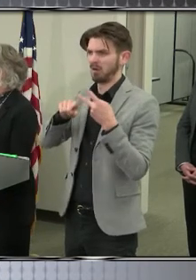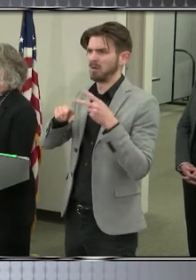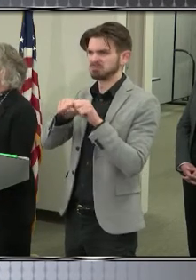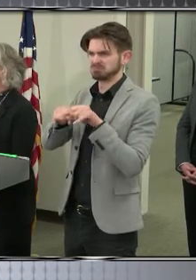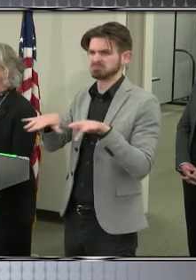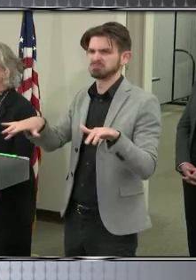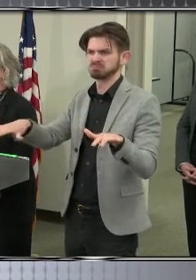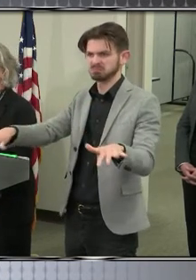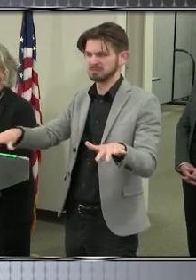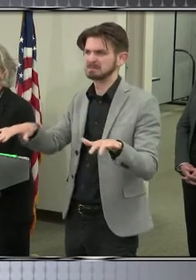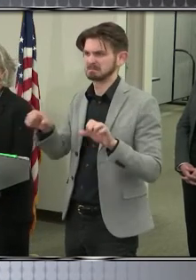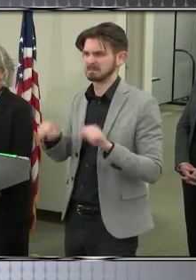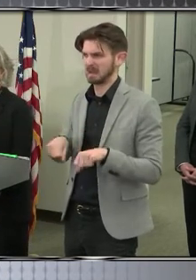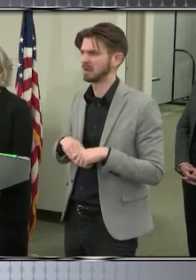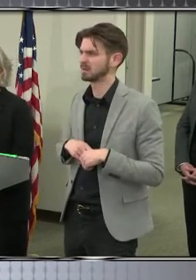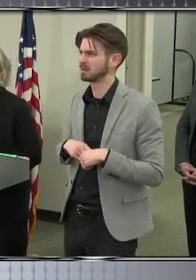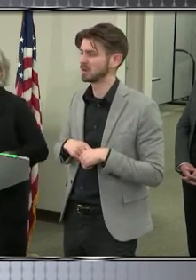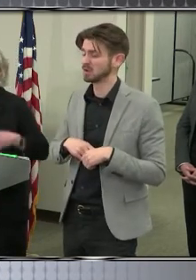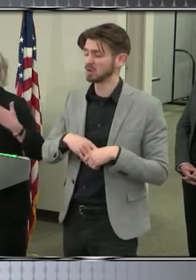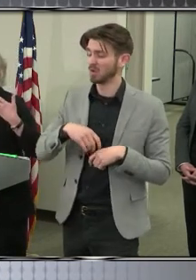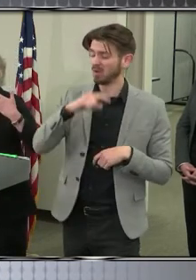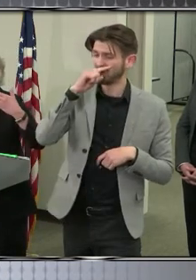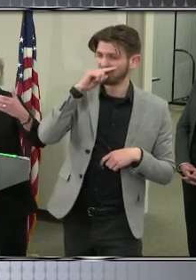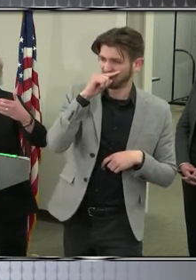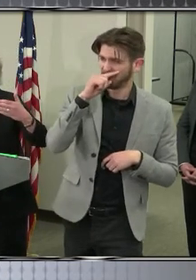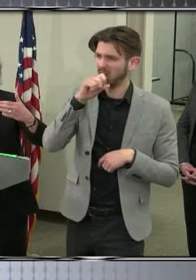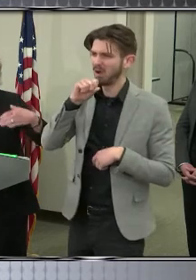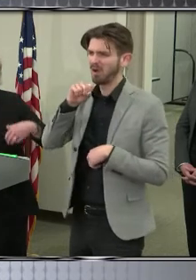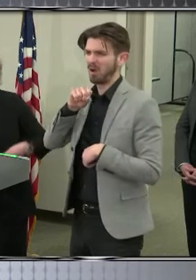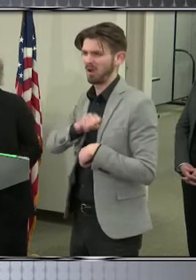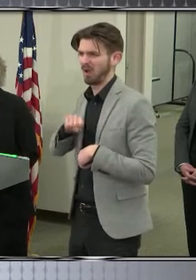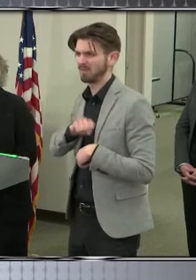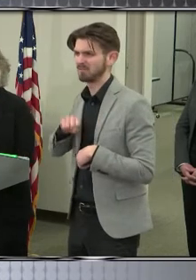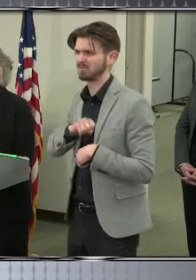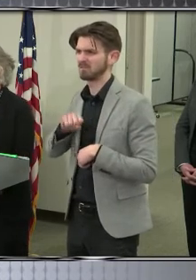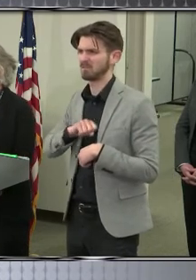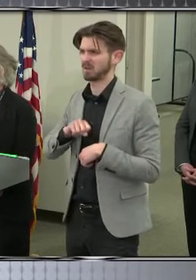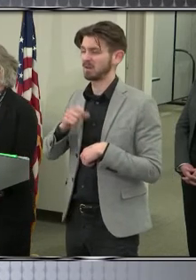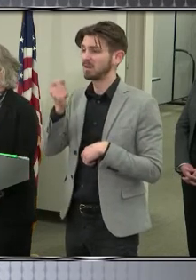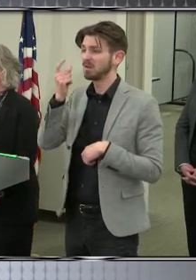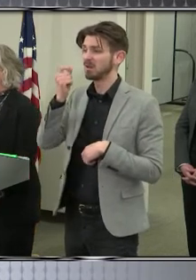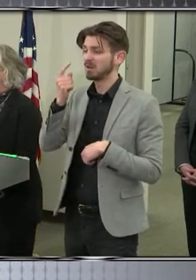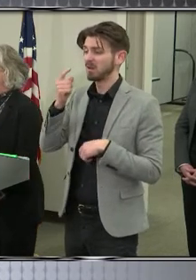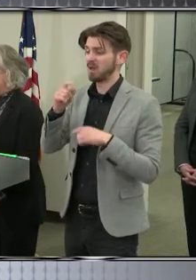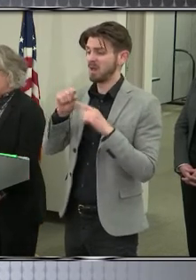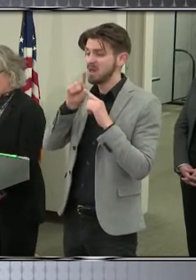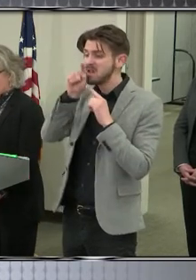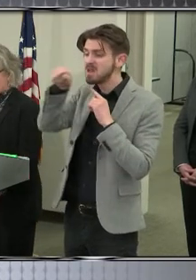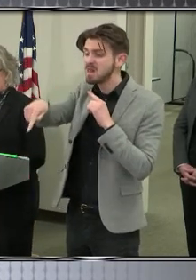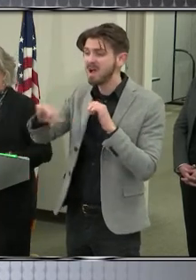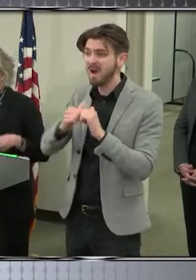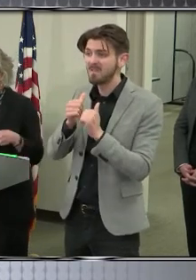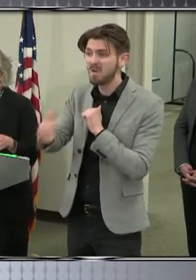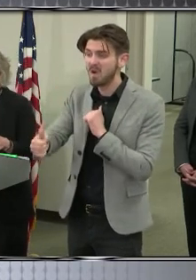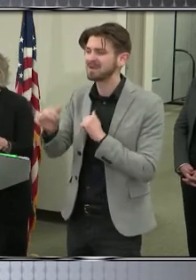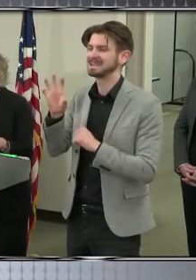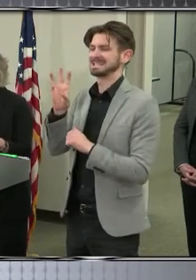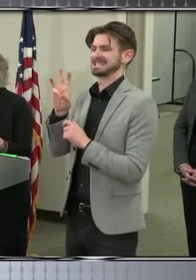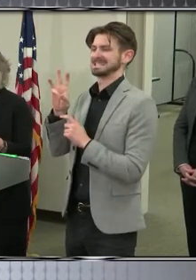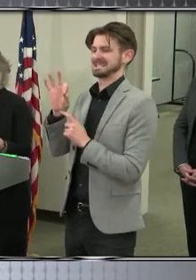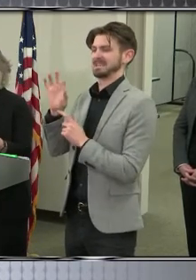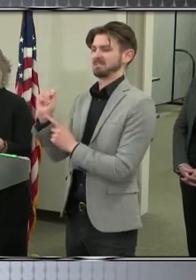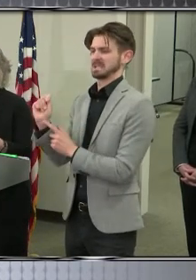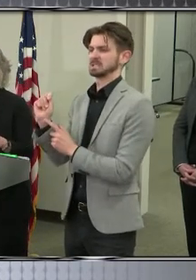about the distance that a sneeze or cough would spread those droplets, and it's about 6 feet. So